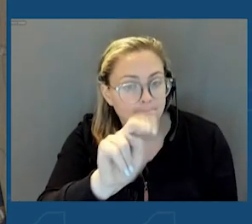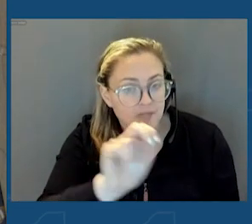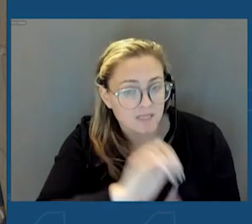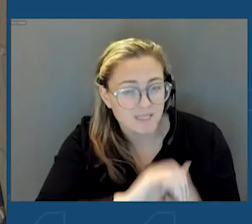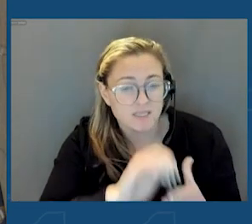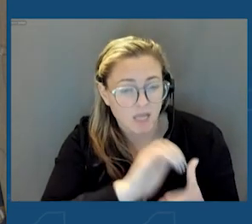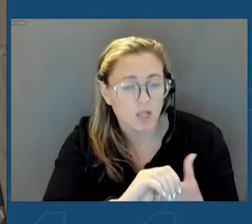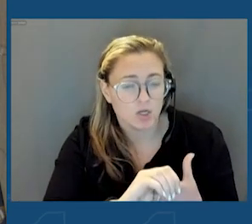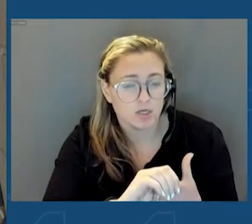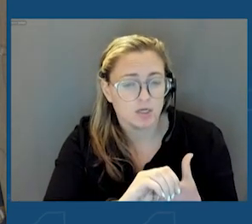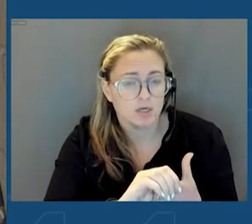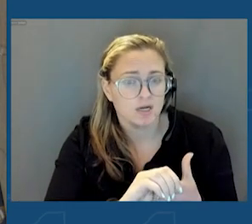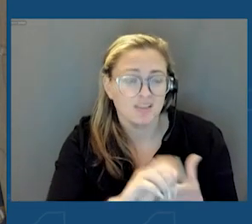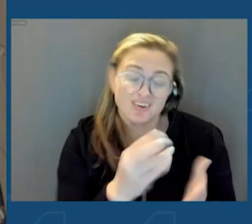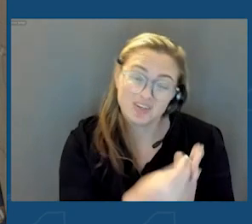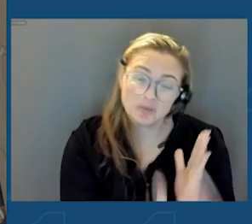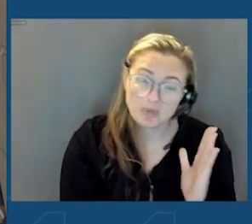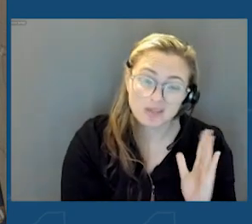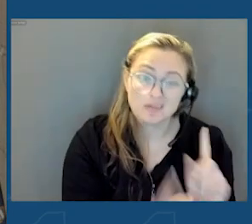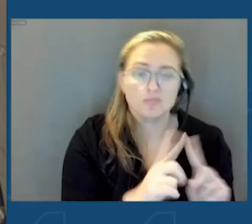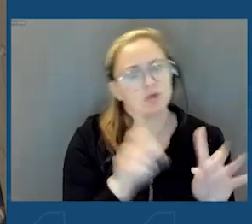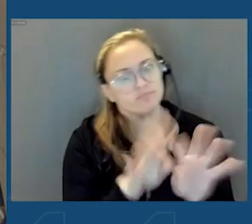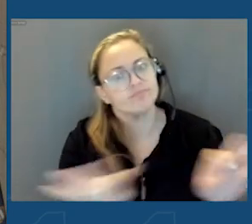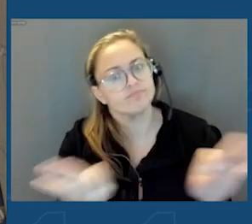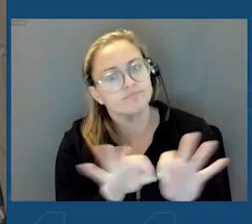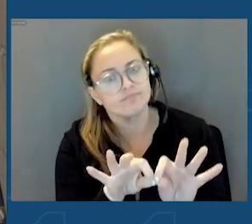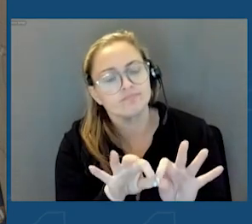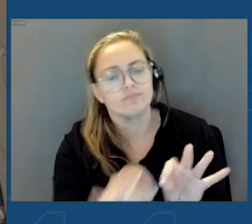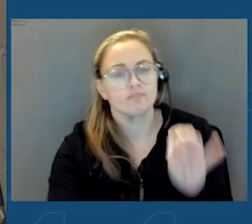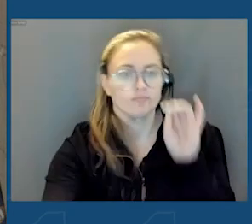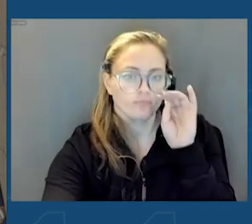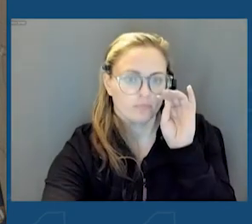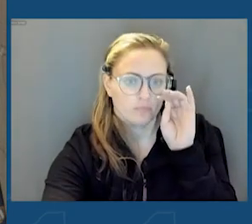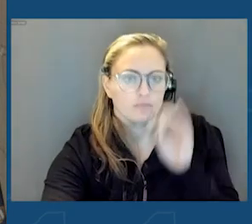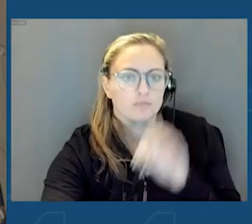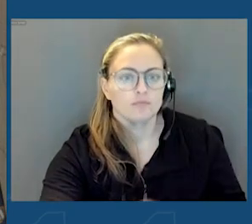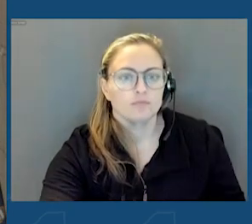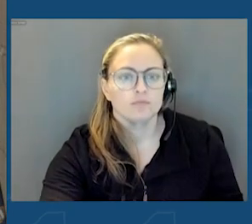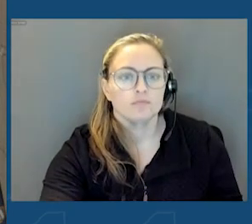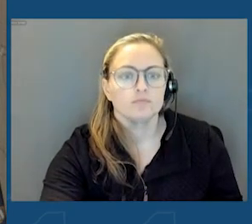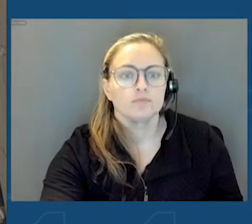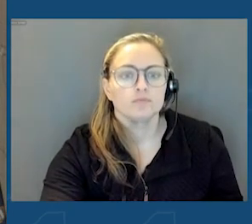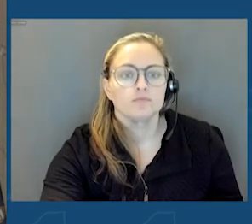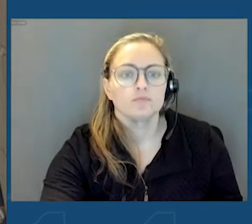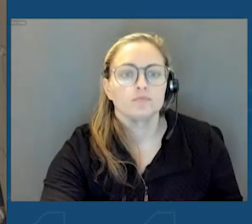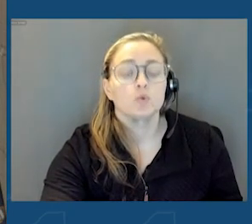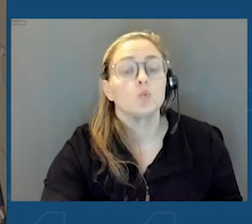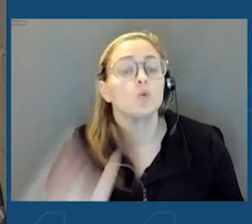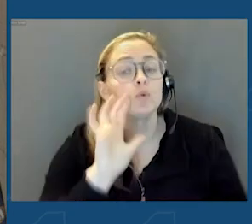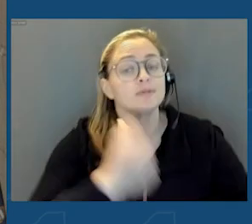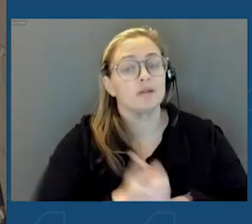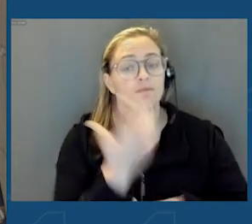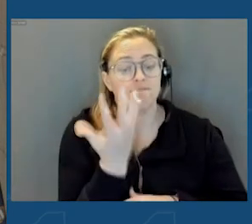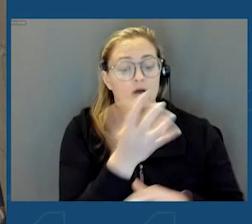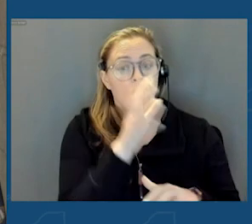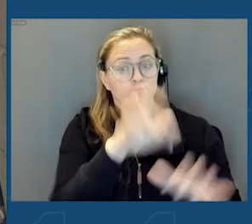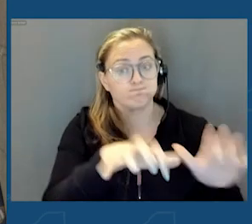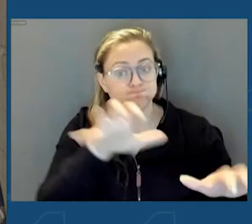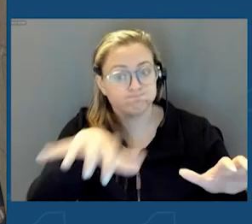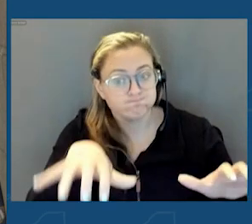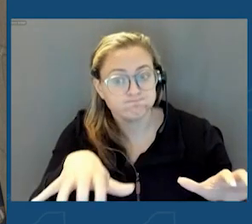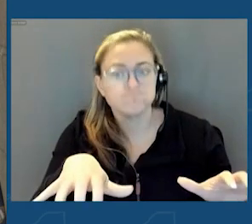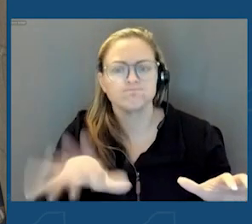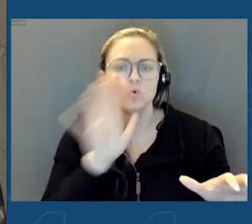they're essential. And we're going to consolidate 5 facilities onto the lab of the Harriman office campus and be completed